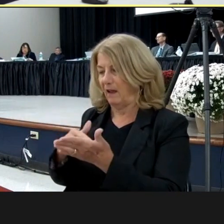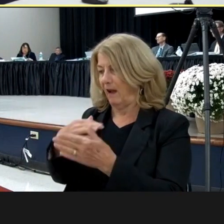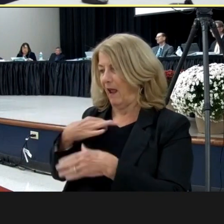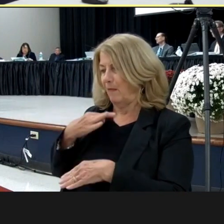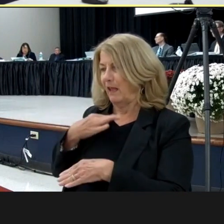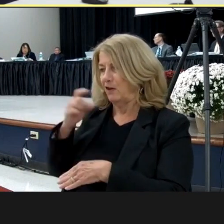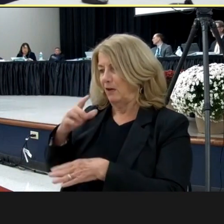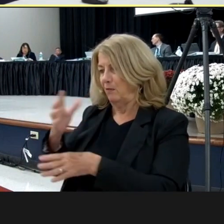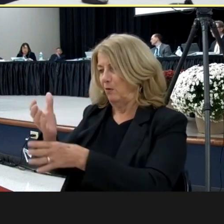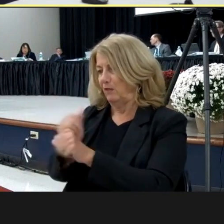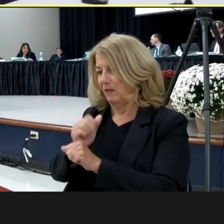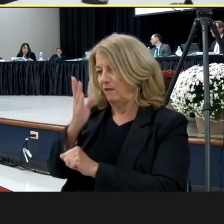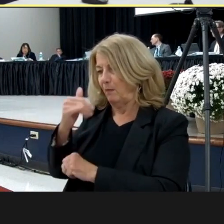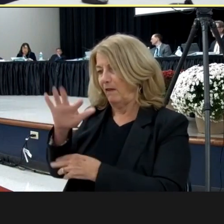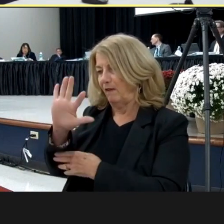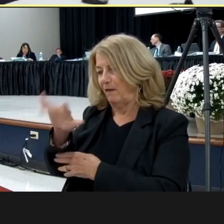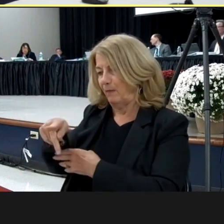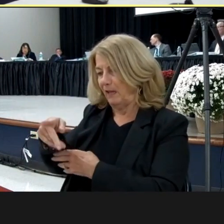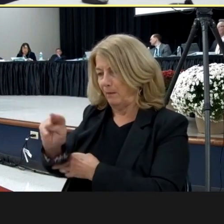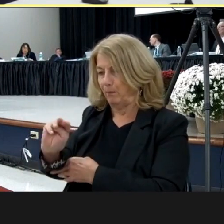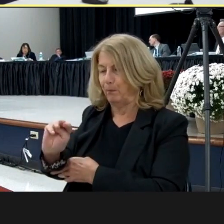p.m.